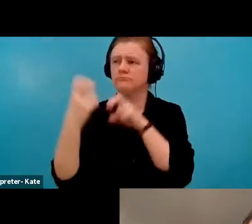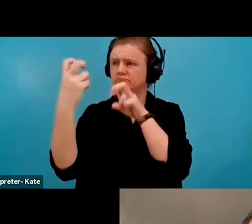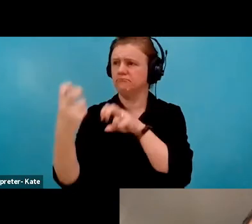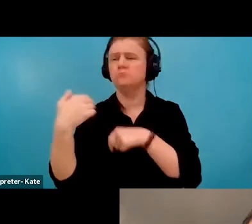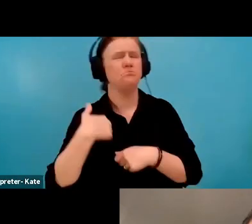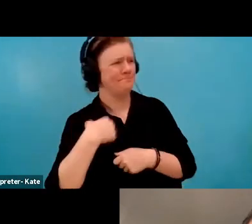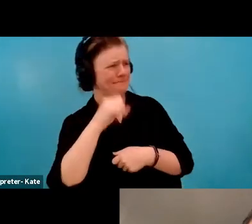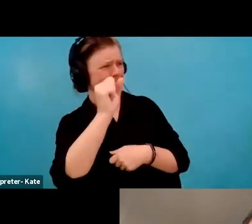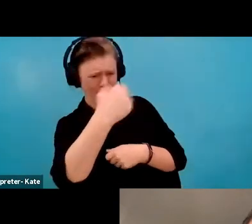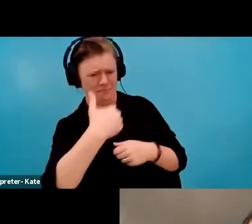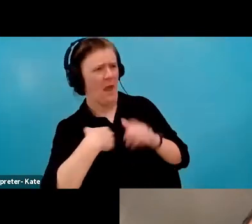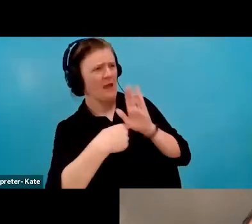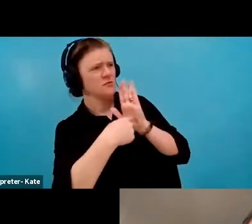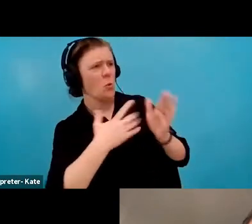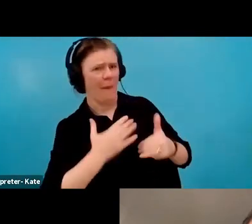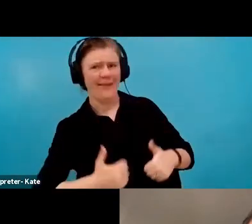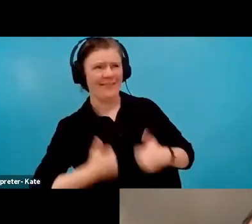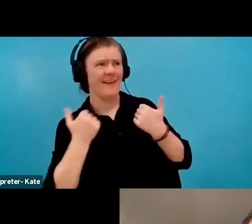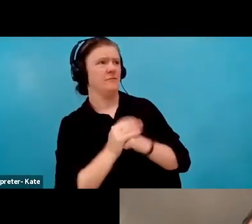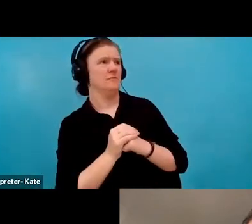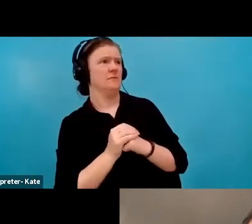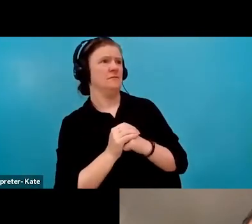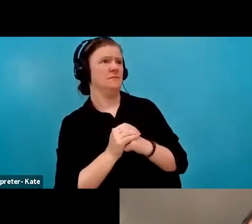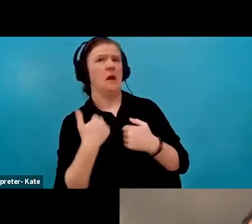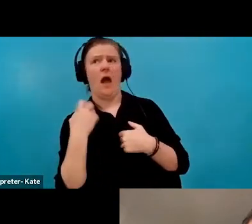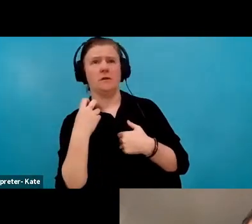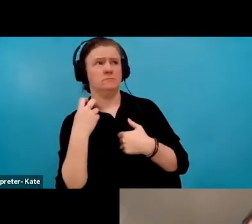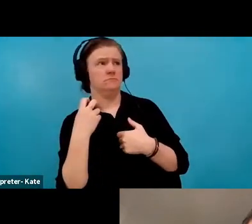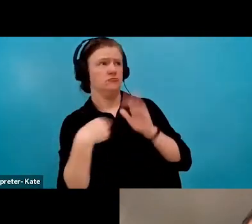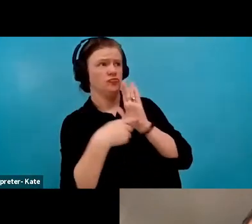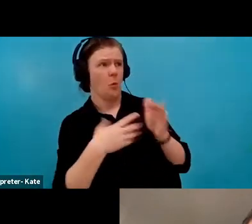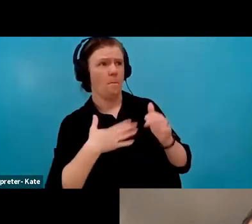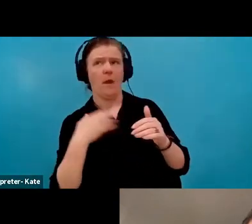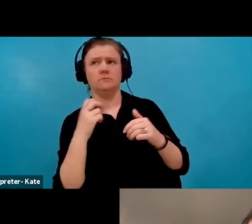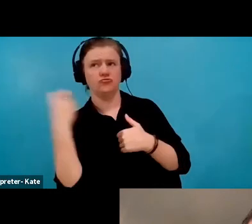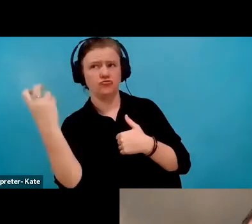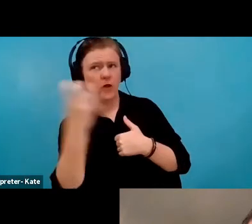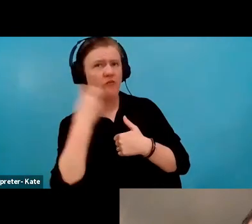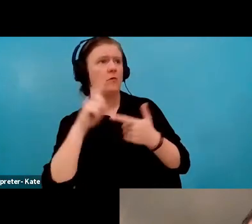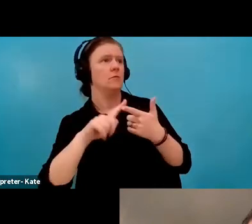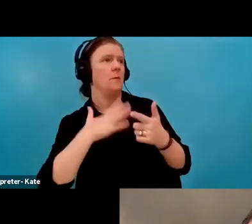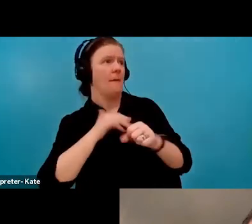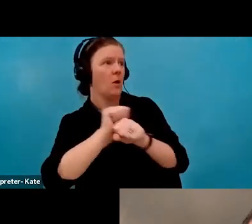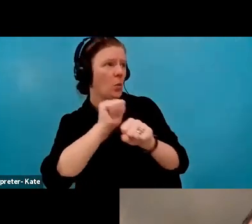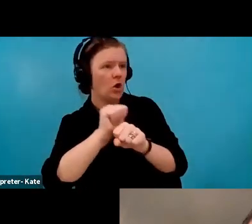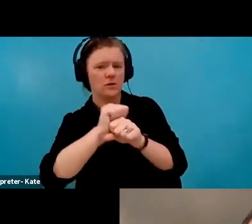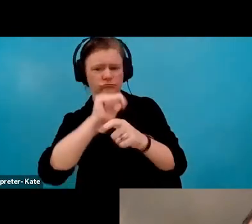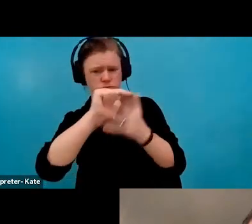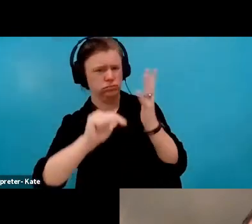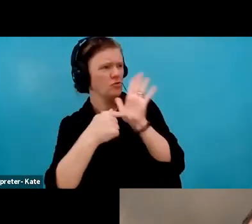like to, you know, travel around the city to get my work done. And he works at the time he worked